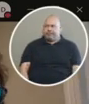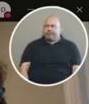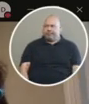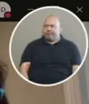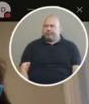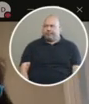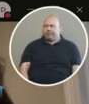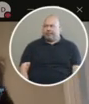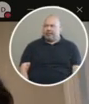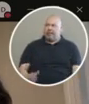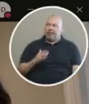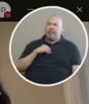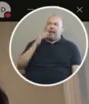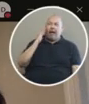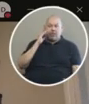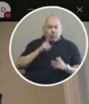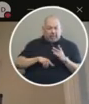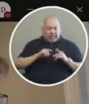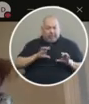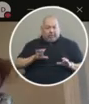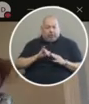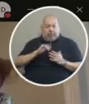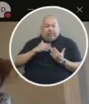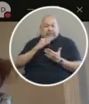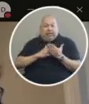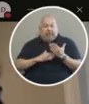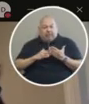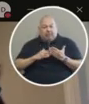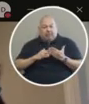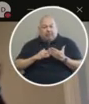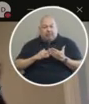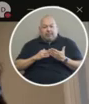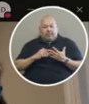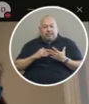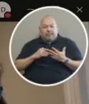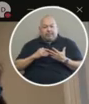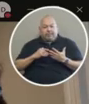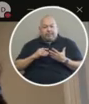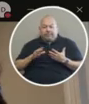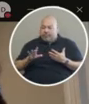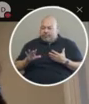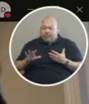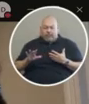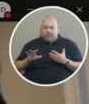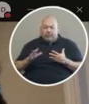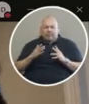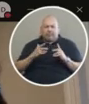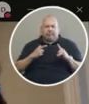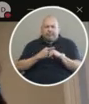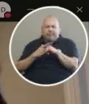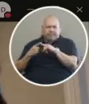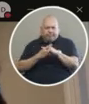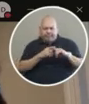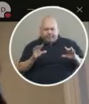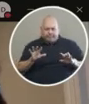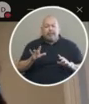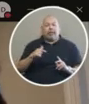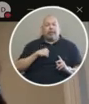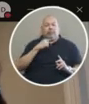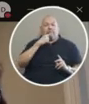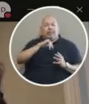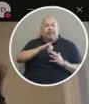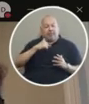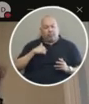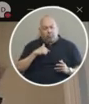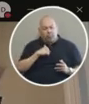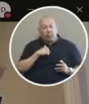I know that we have to have action on this item. I would prefer that we take I'm sorry, sir, go ahead. Go ahead, Robert. No, I was just going to say